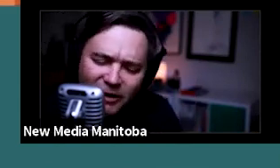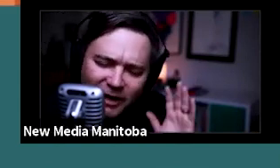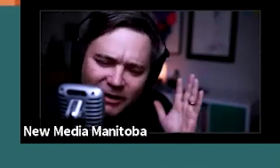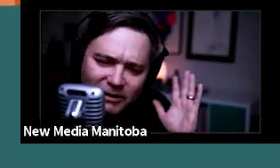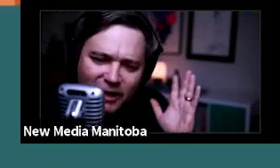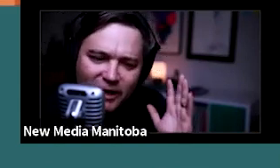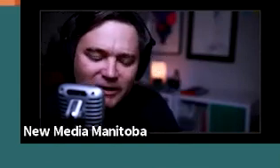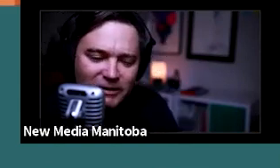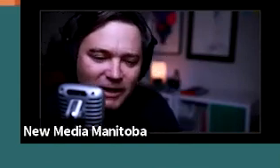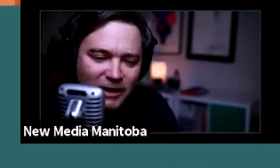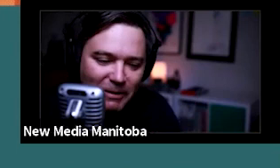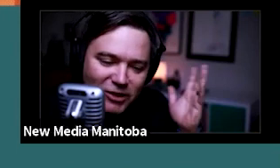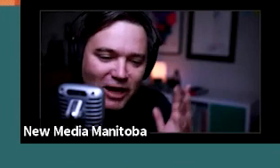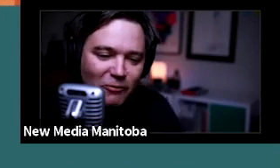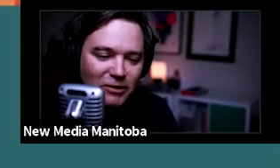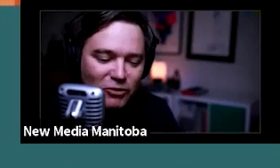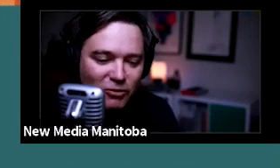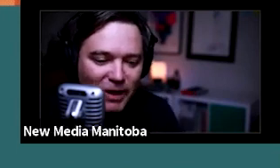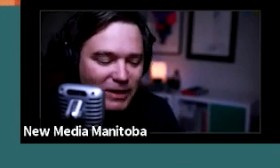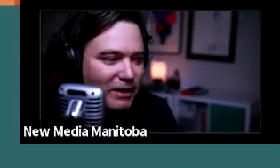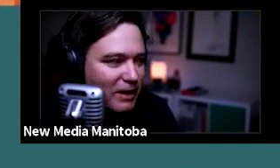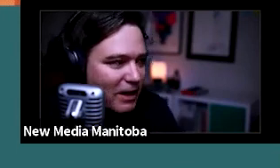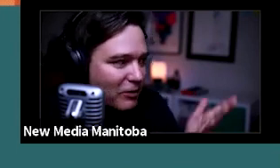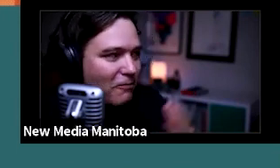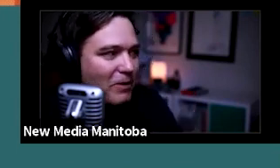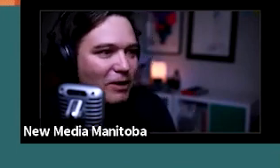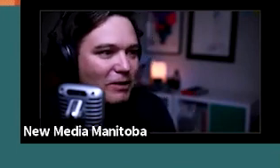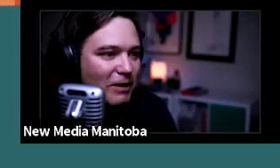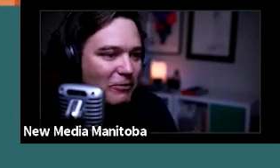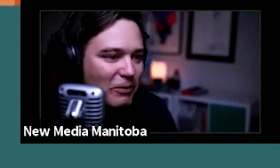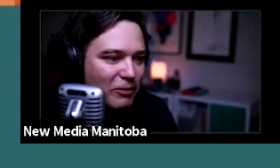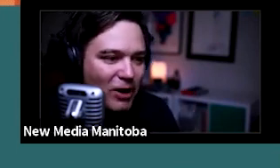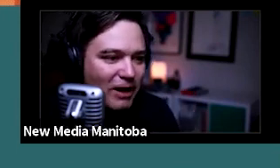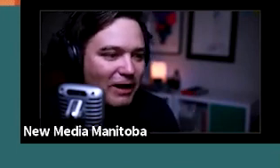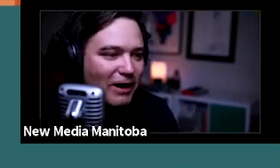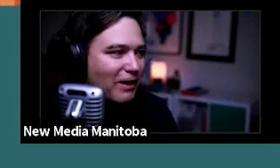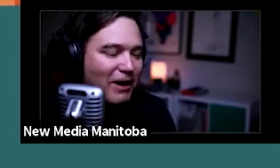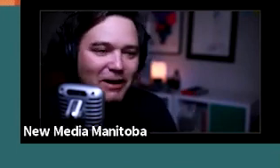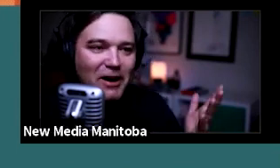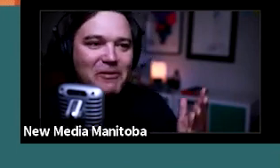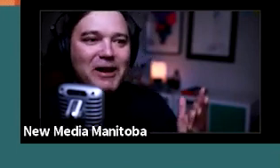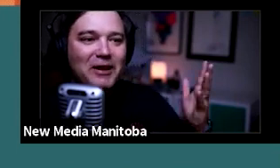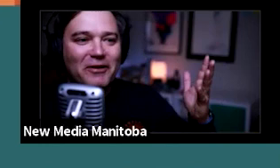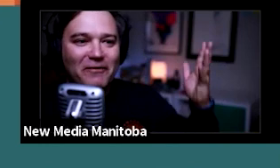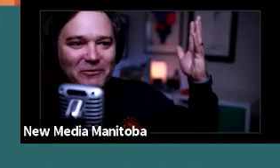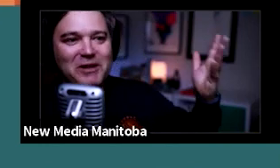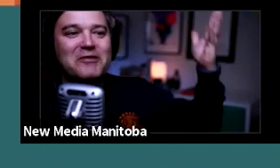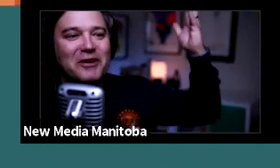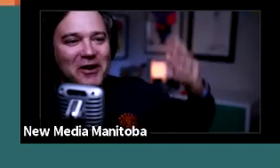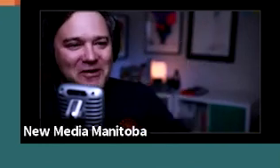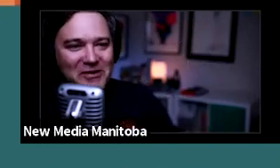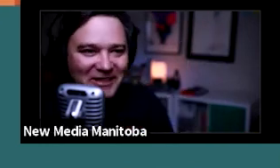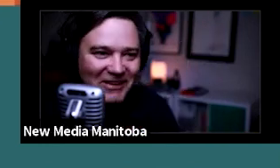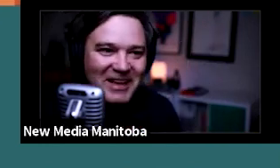like, did I imagine that, or was it true? But it was true, because it was Brenda. I recognized her from 20 years